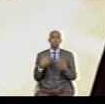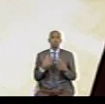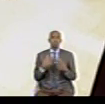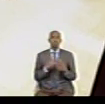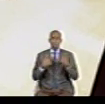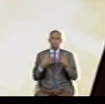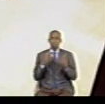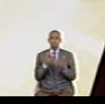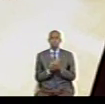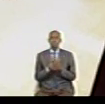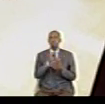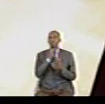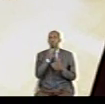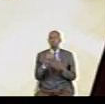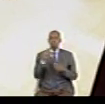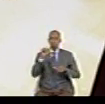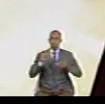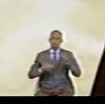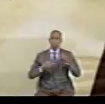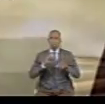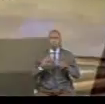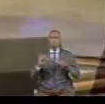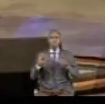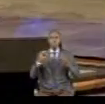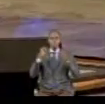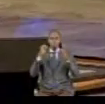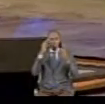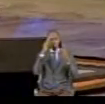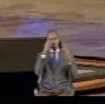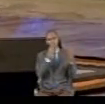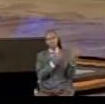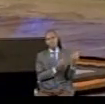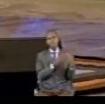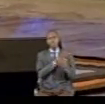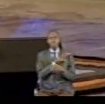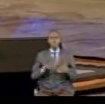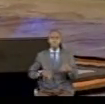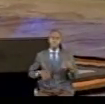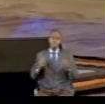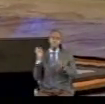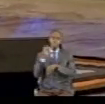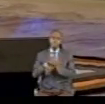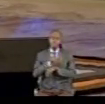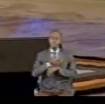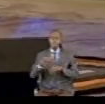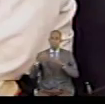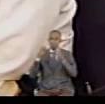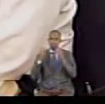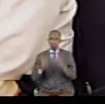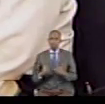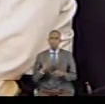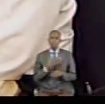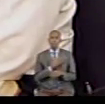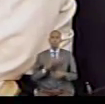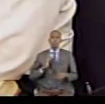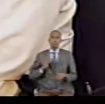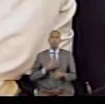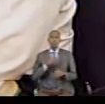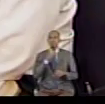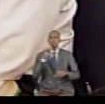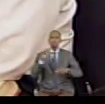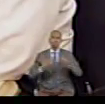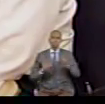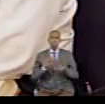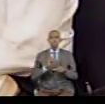faith. Christ's prevailing power and our unwavering faith. As we look